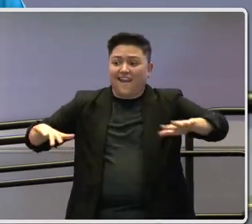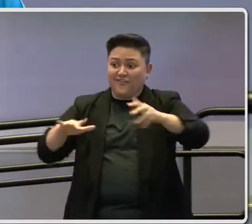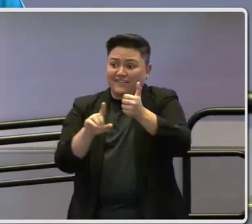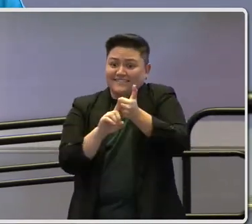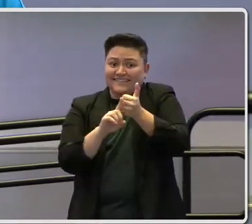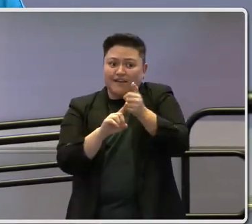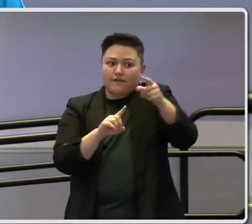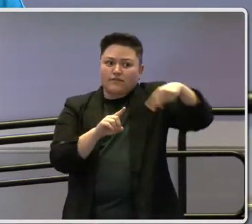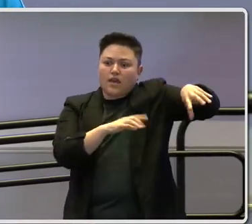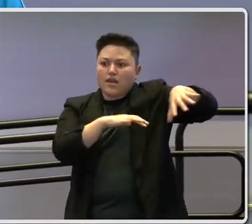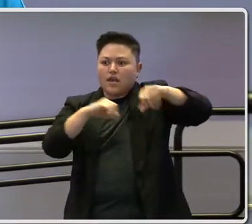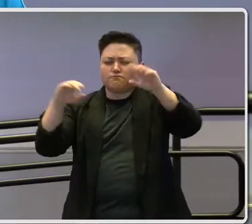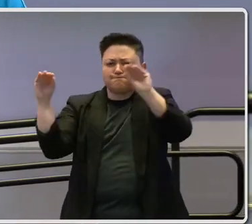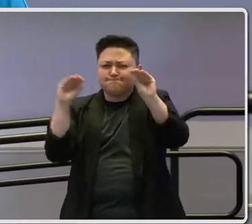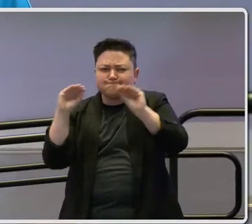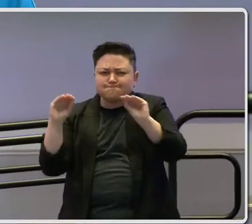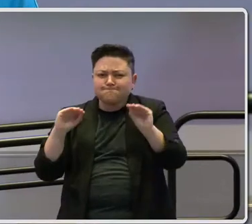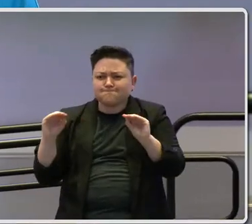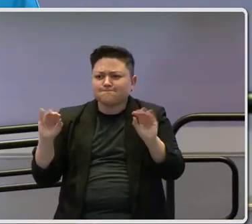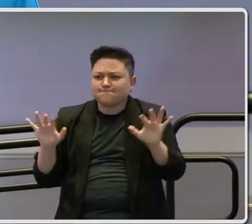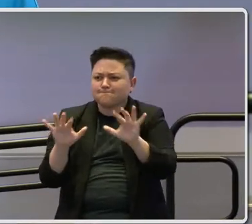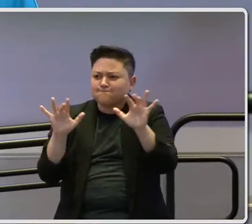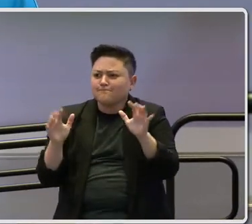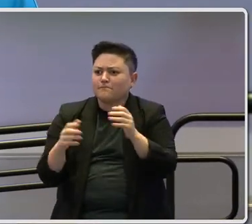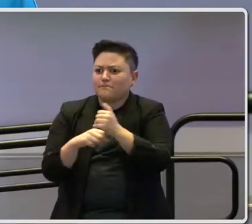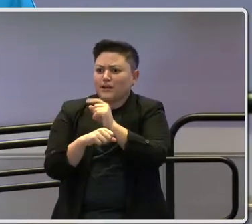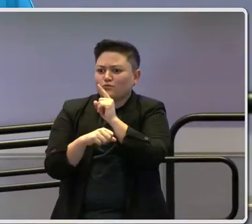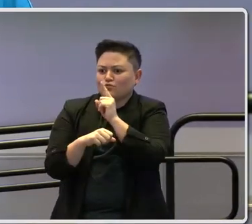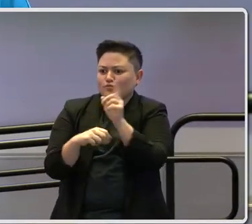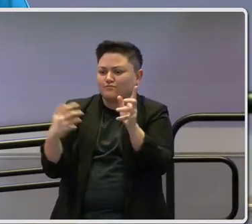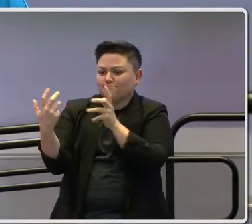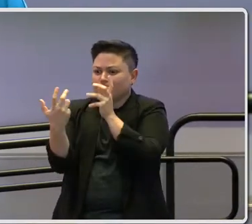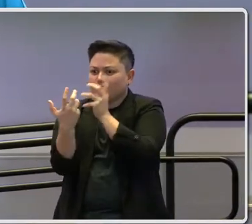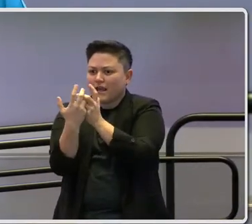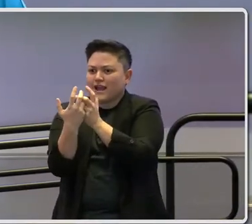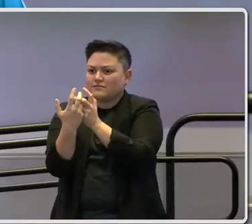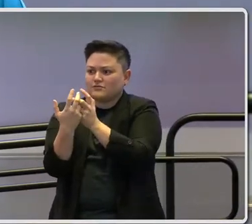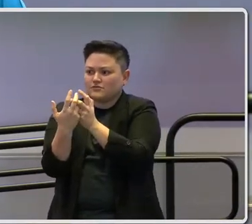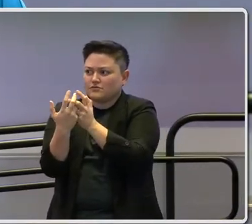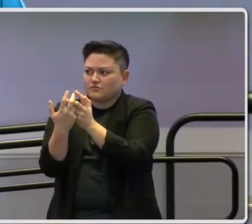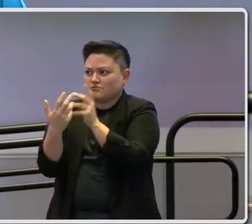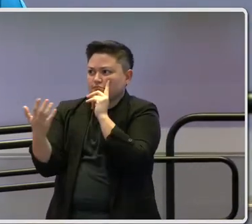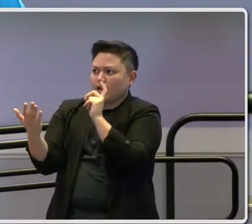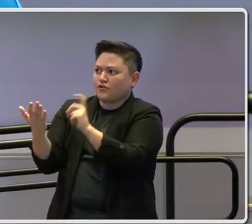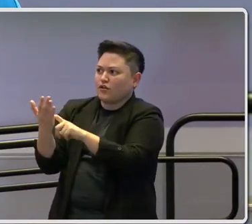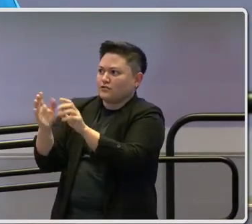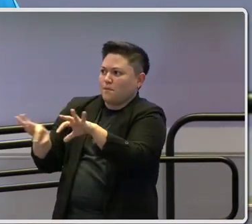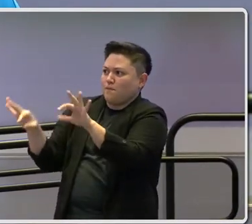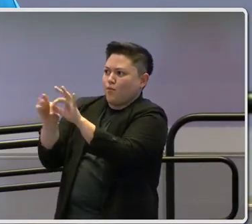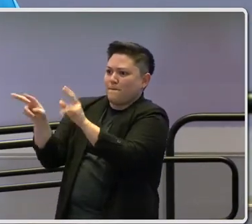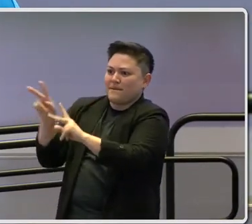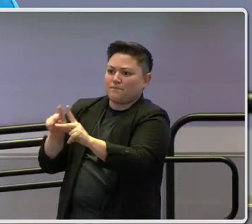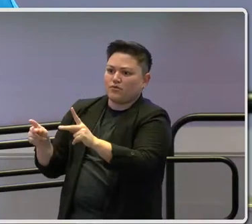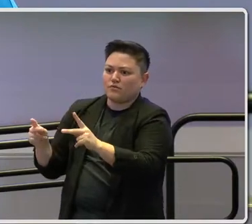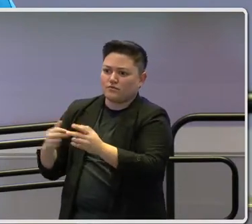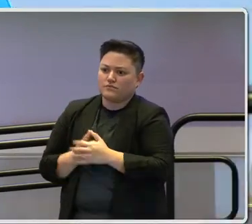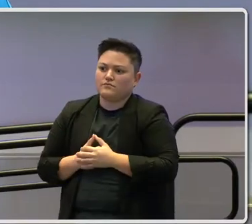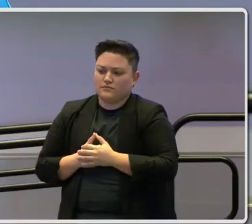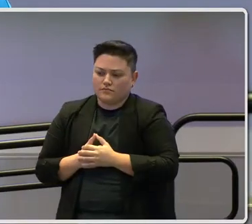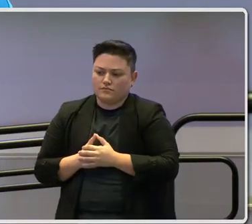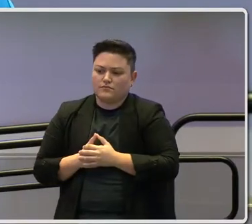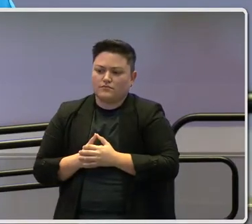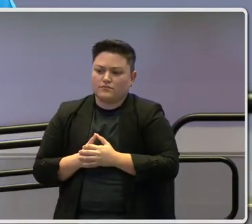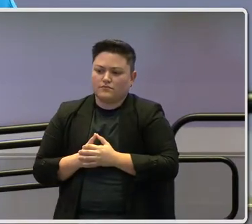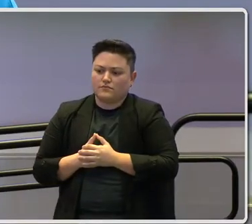was decorated in a way that truly resembles the importance of acknowledging and honoring amazing females.